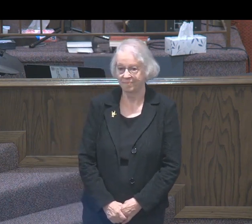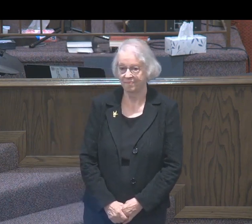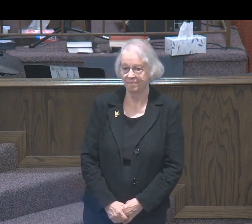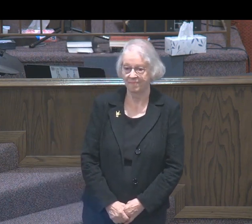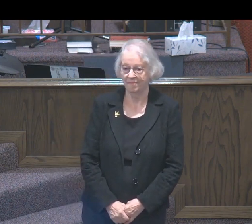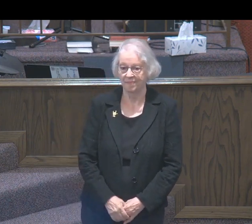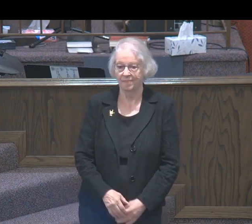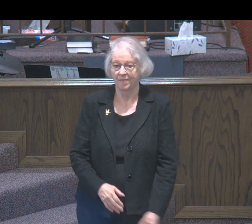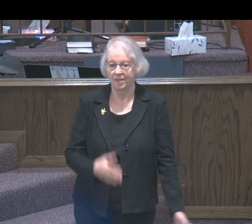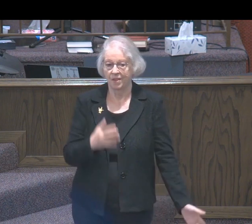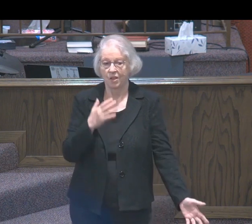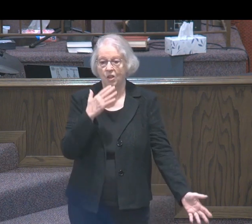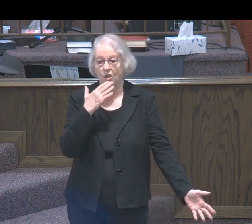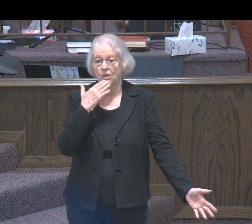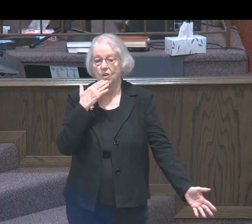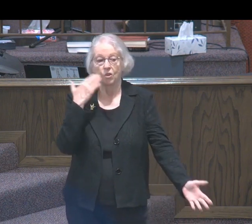Good morning.